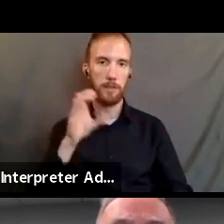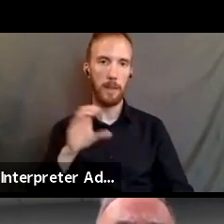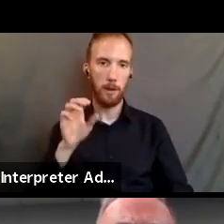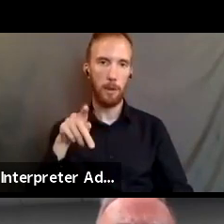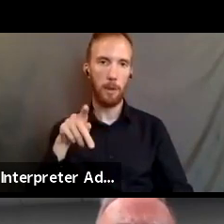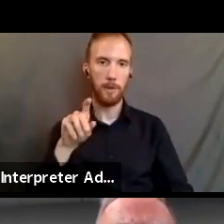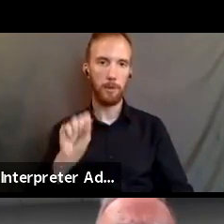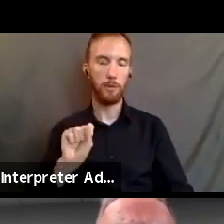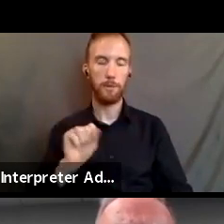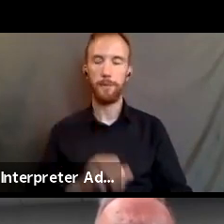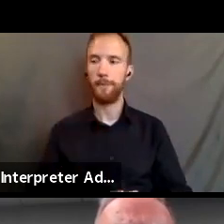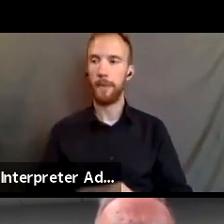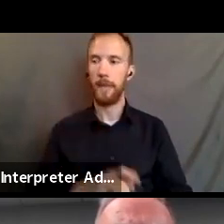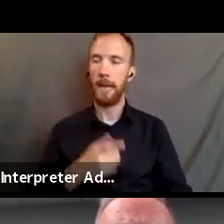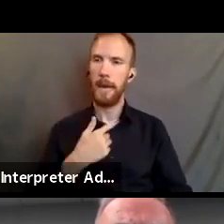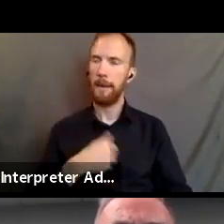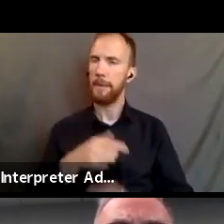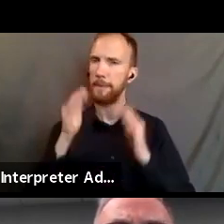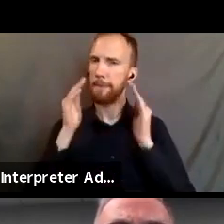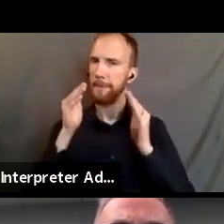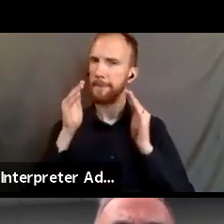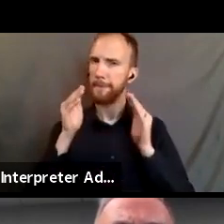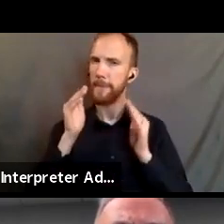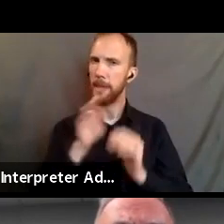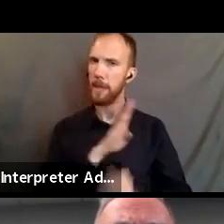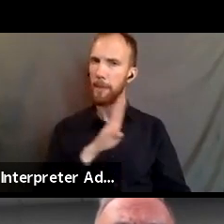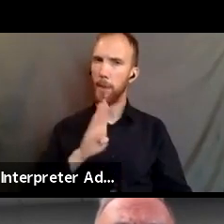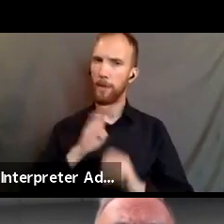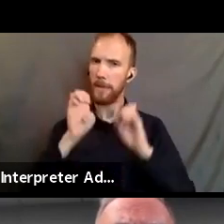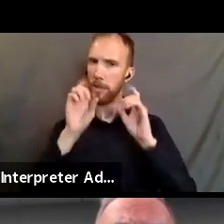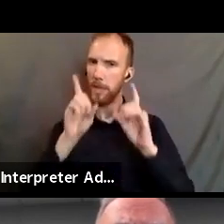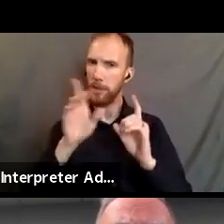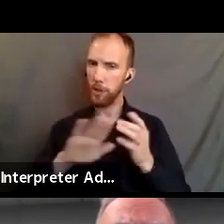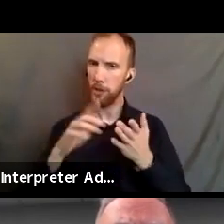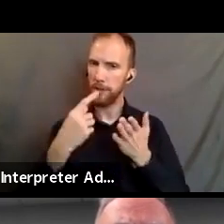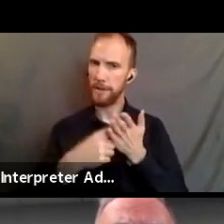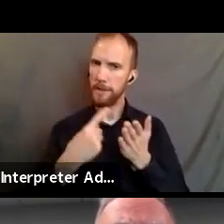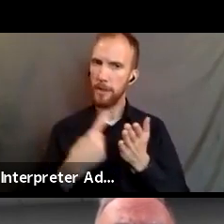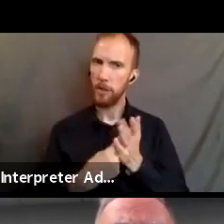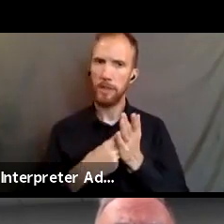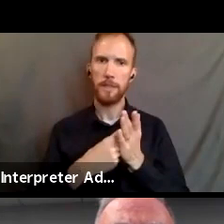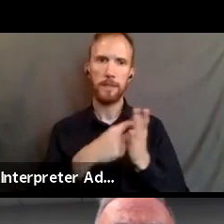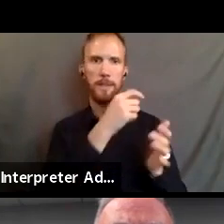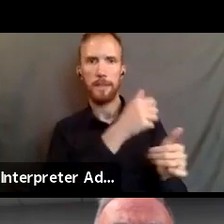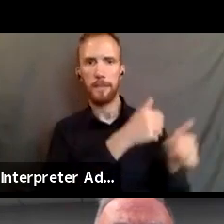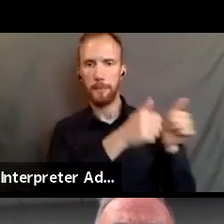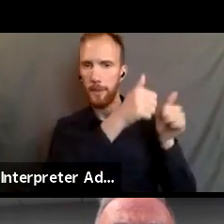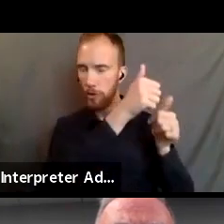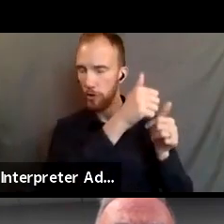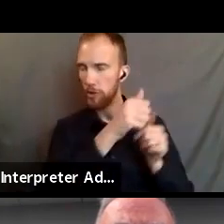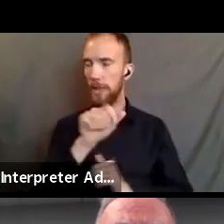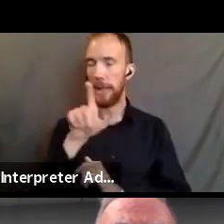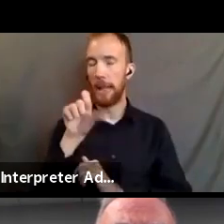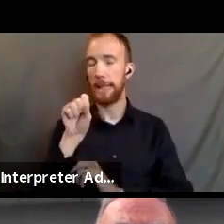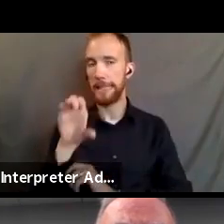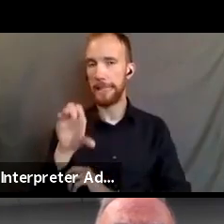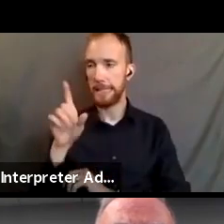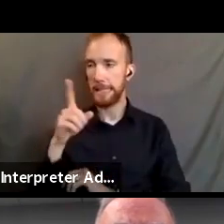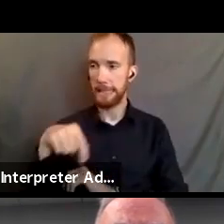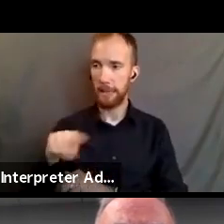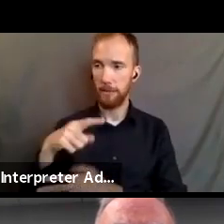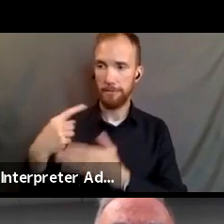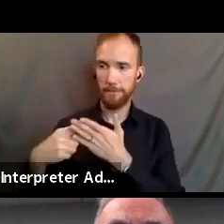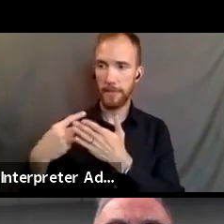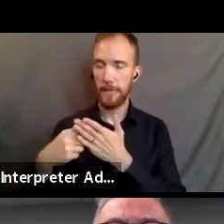conversation that the board of education has been having that the cps administration has been having that lsc's have been having and that school principals have been